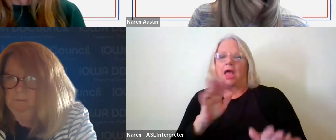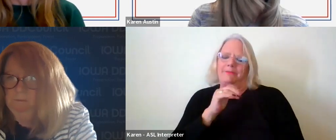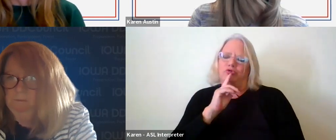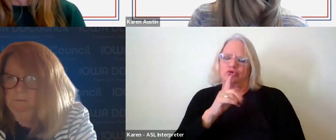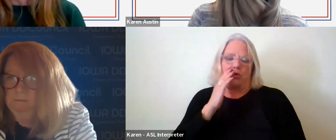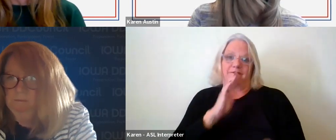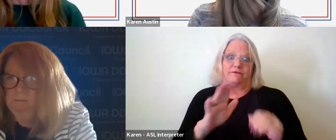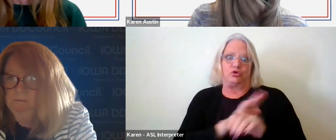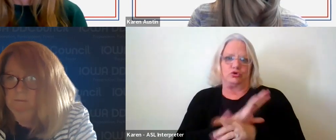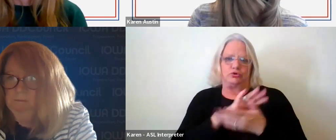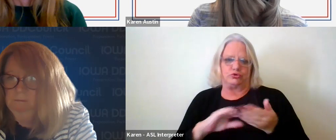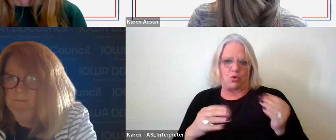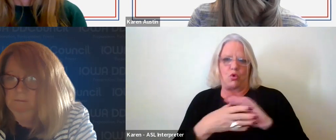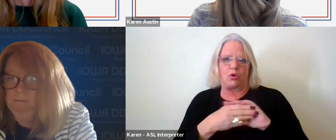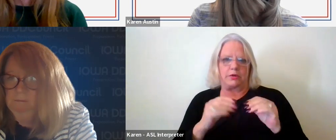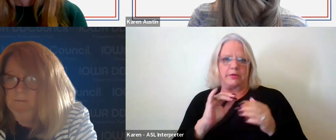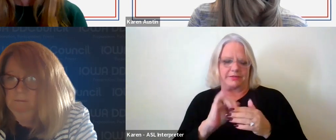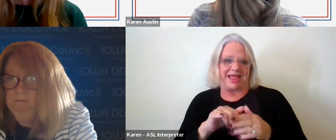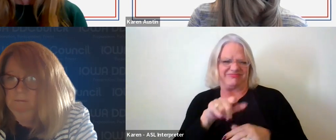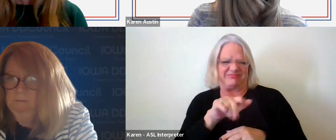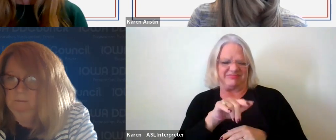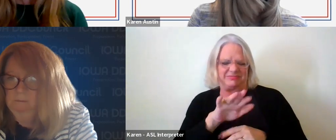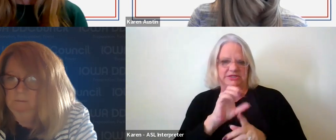plan, I'm not going to be able to provide all of the information.